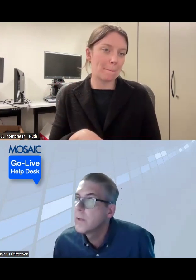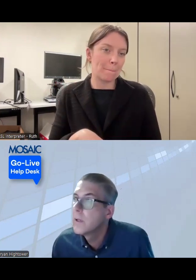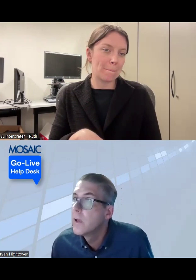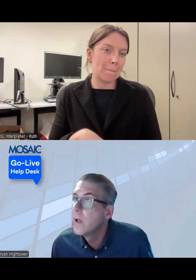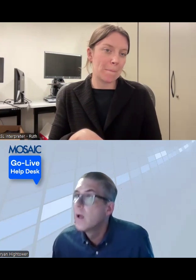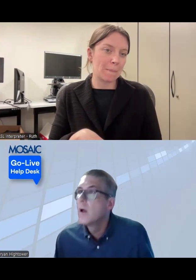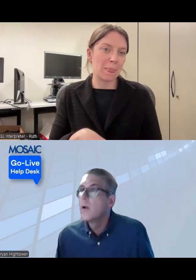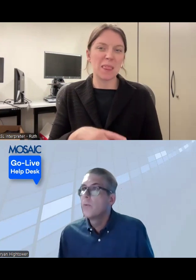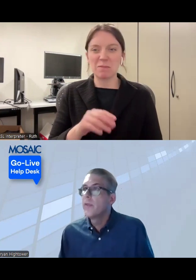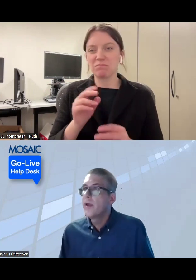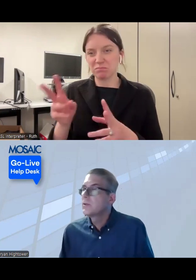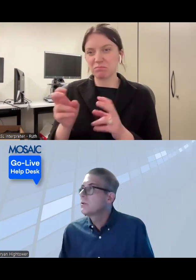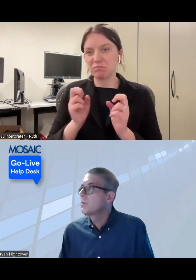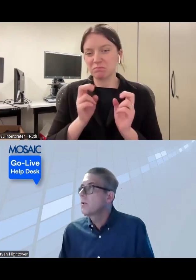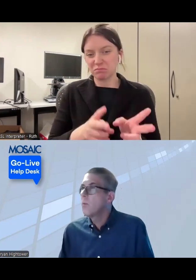appropriation